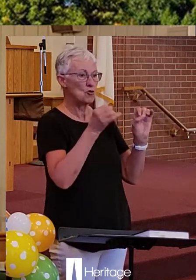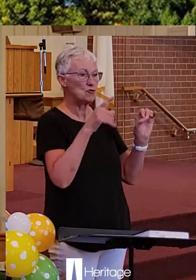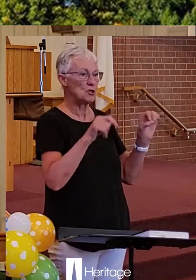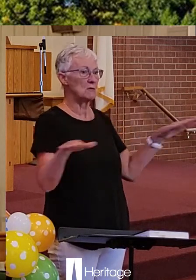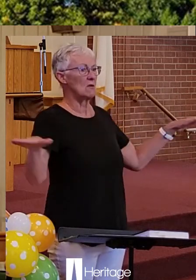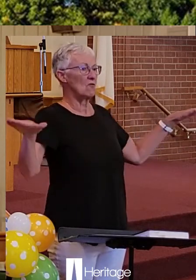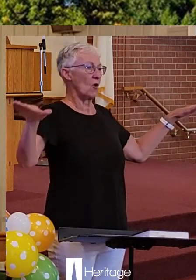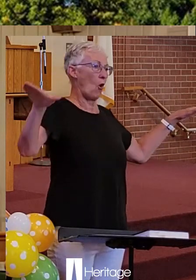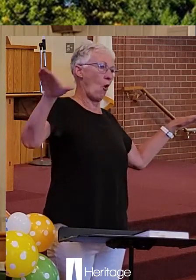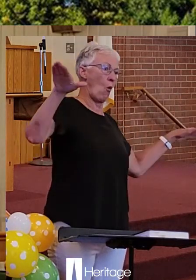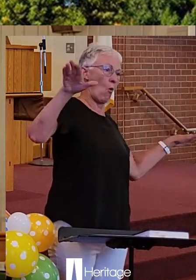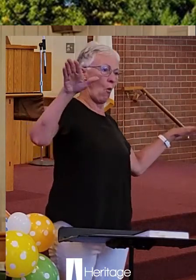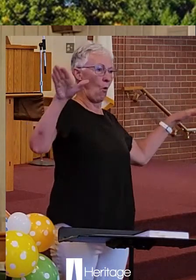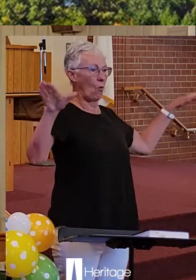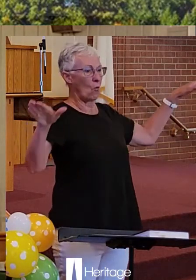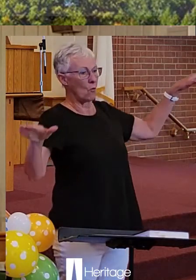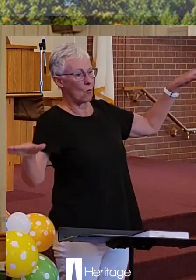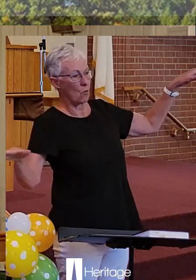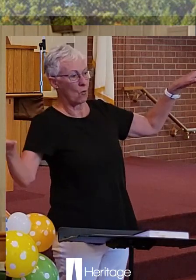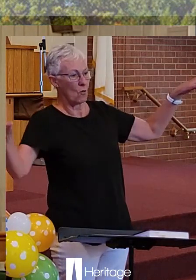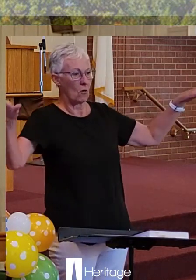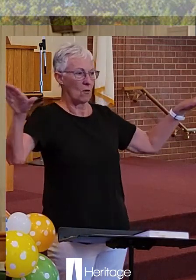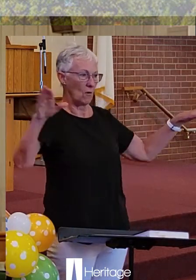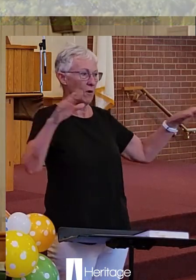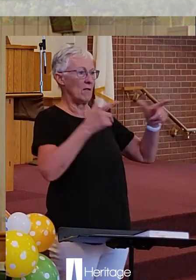valley, and out of sight.